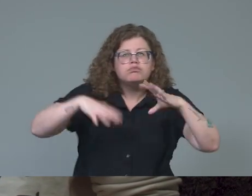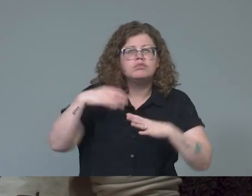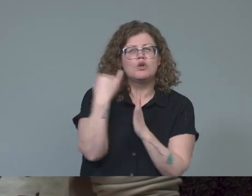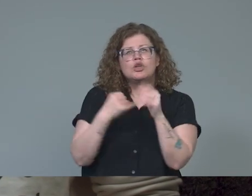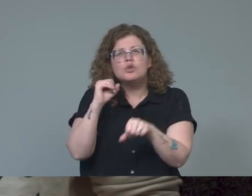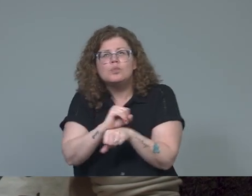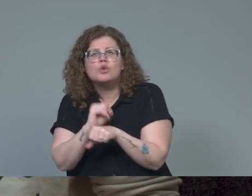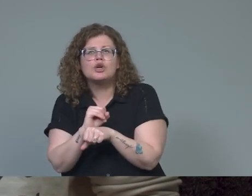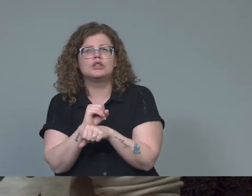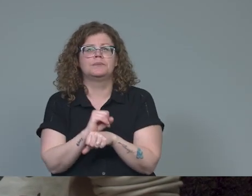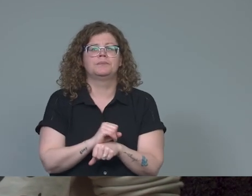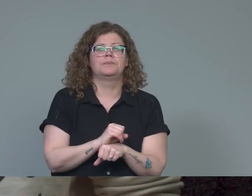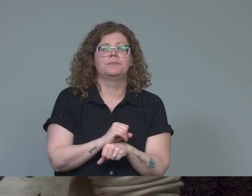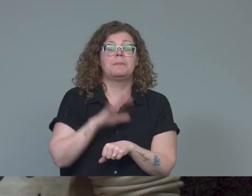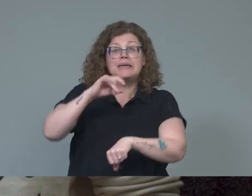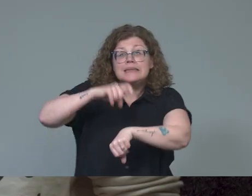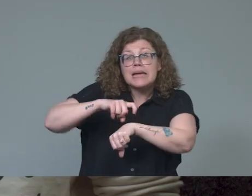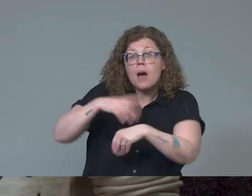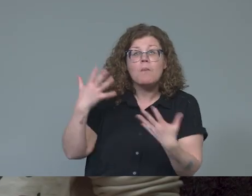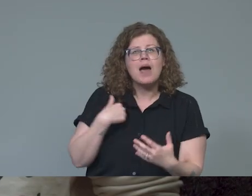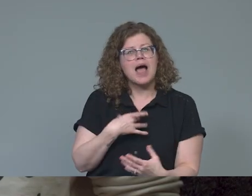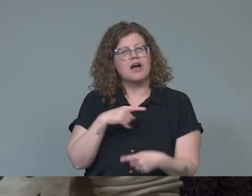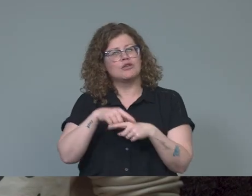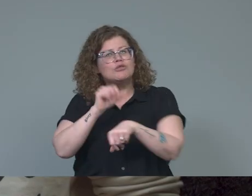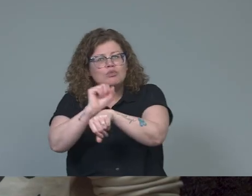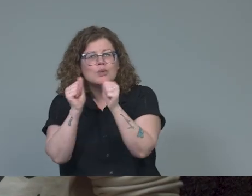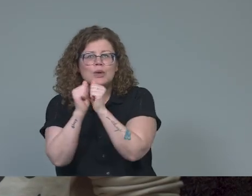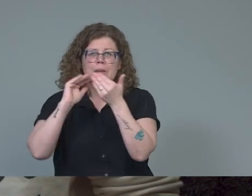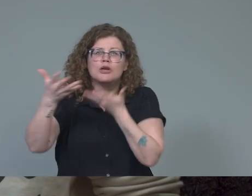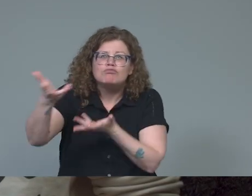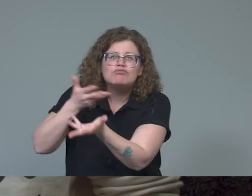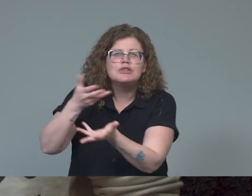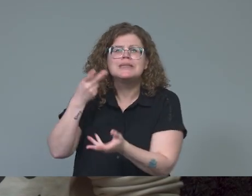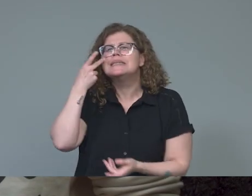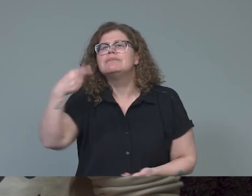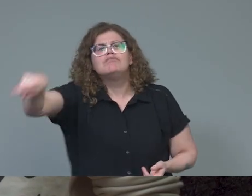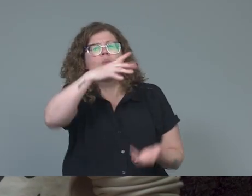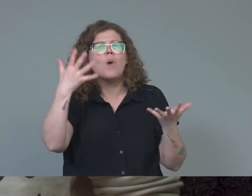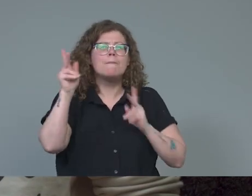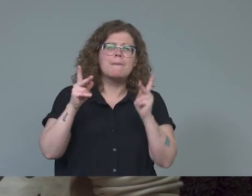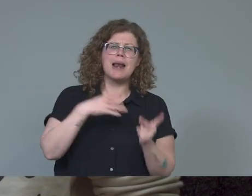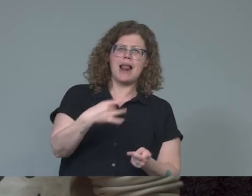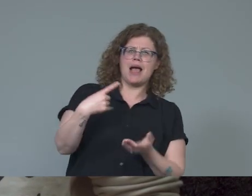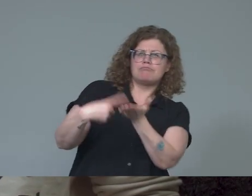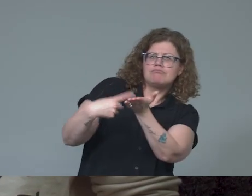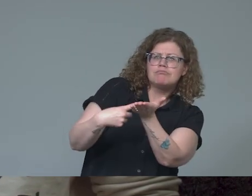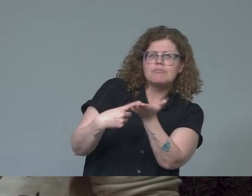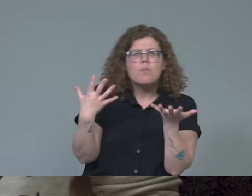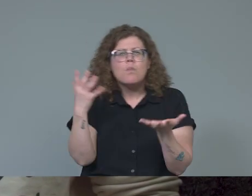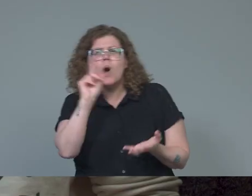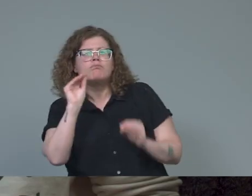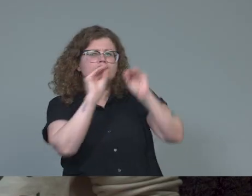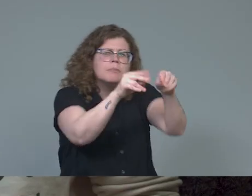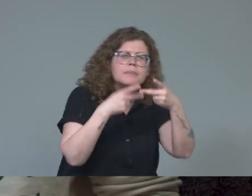this wall's fantastic and it does have an issue already and it does need help. Then we can talk with the community members and be